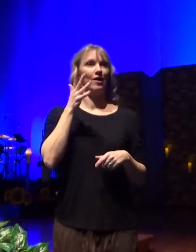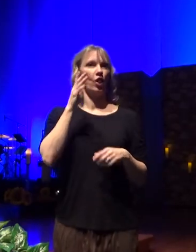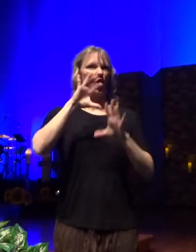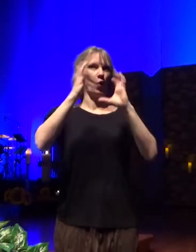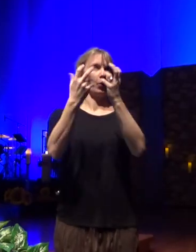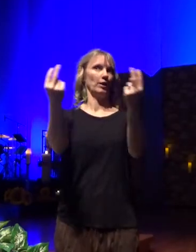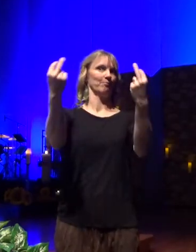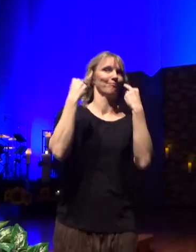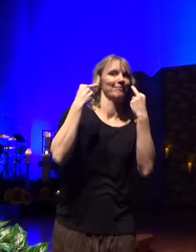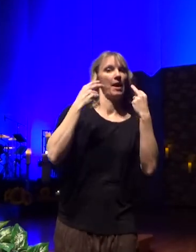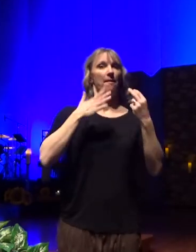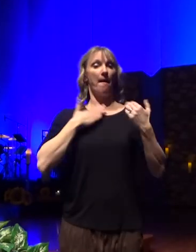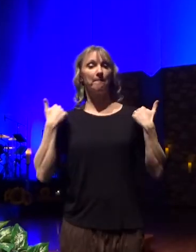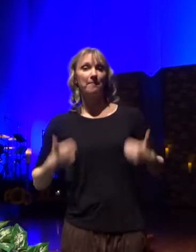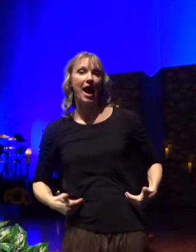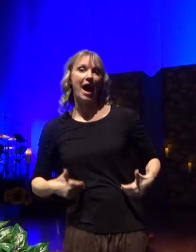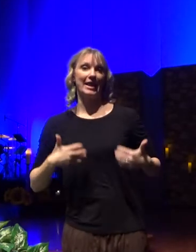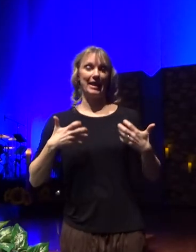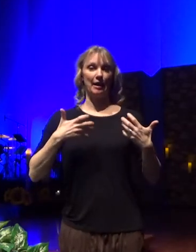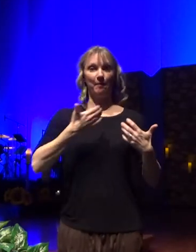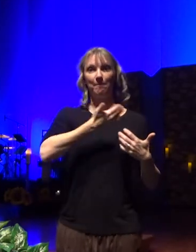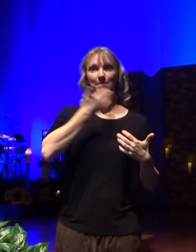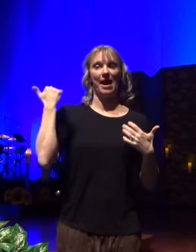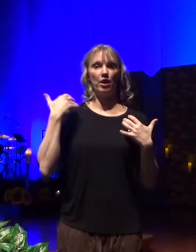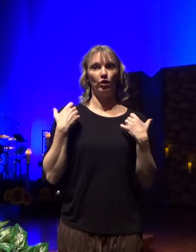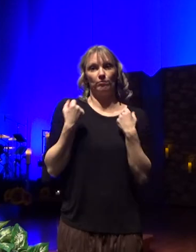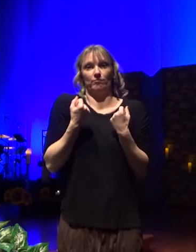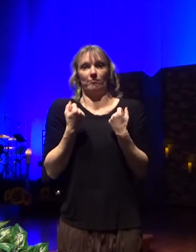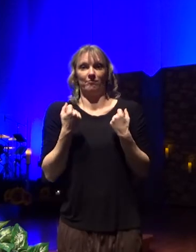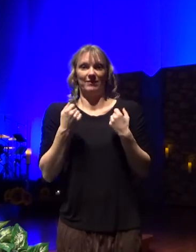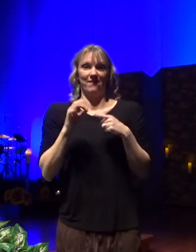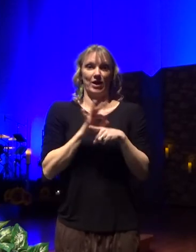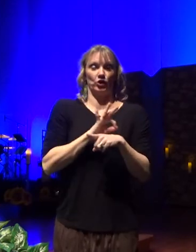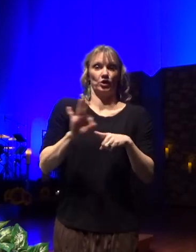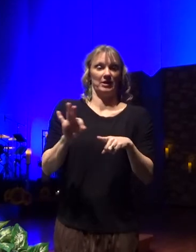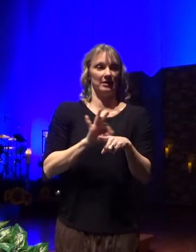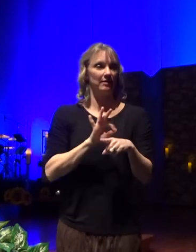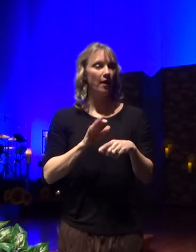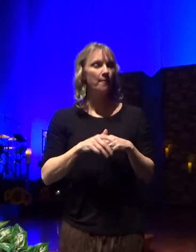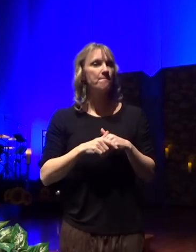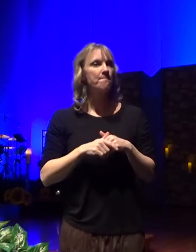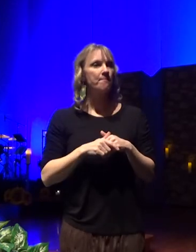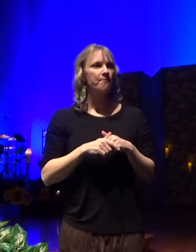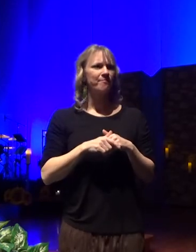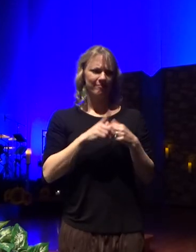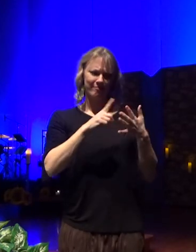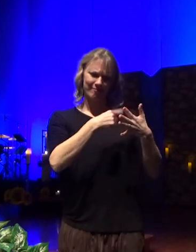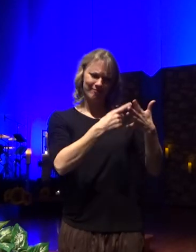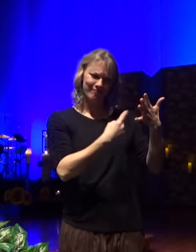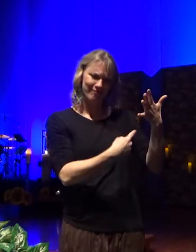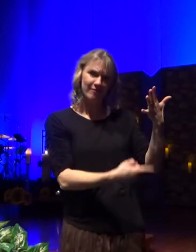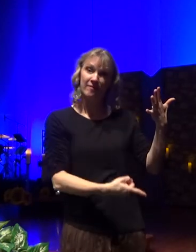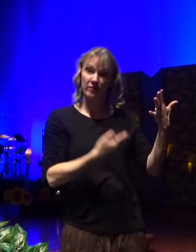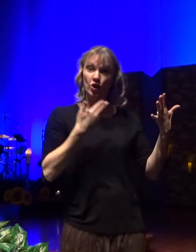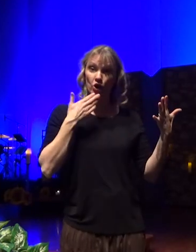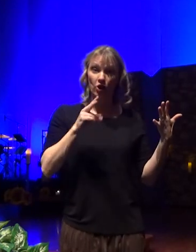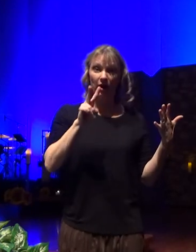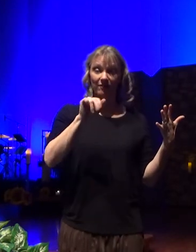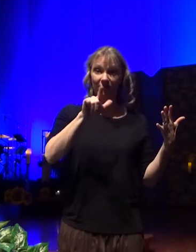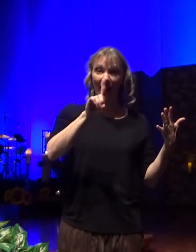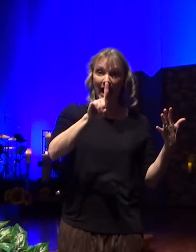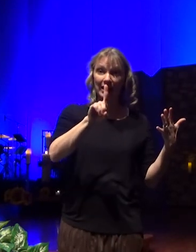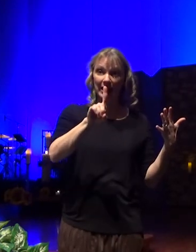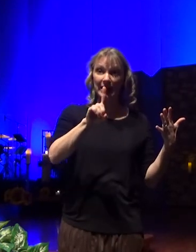eyes of the world, or my body was functioning more the way that I wanted to function? You know, what? All of these are good,